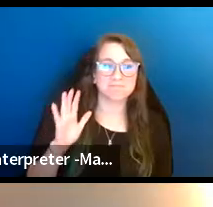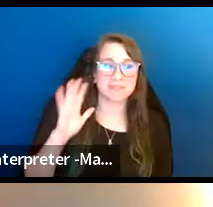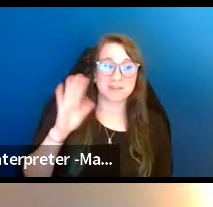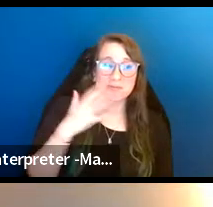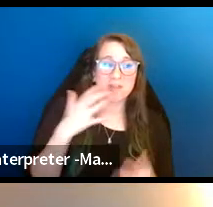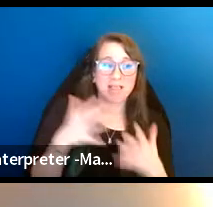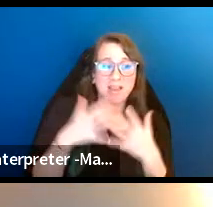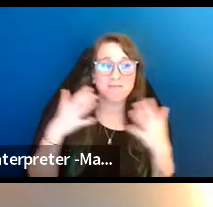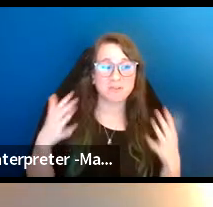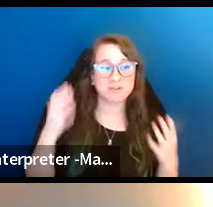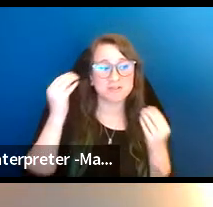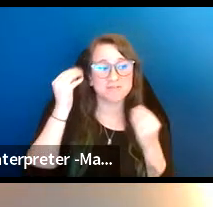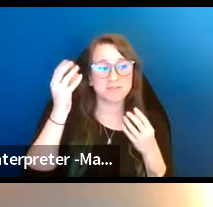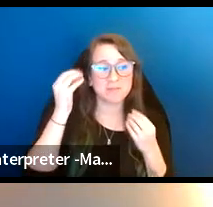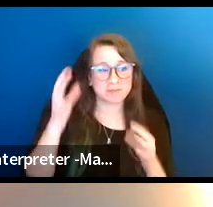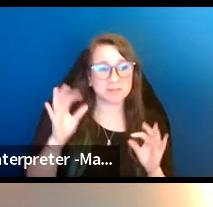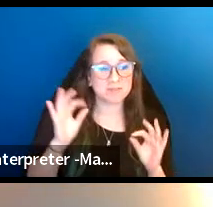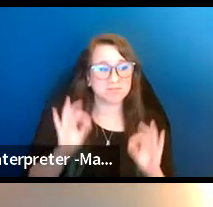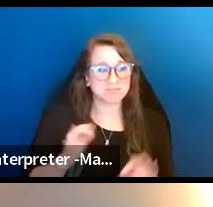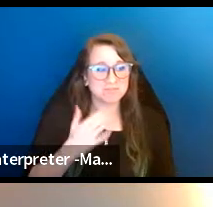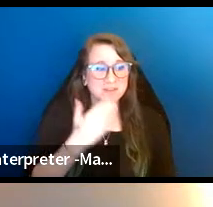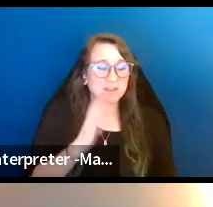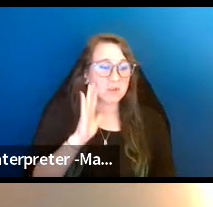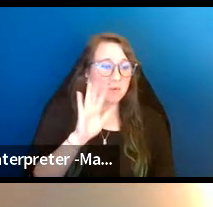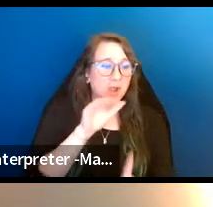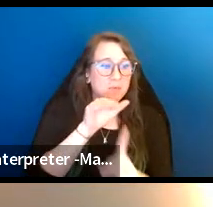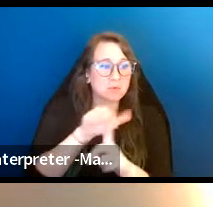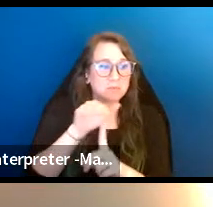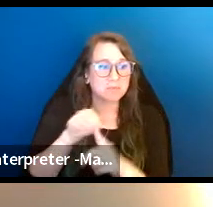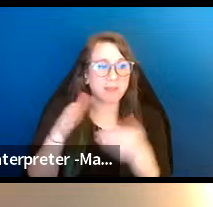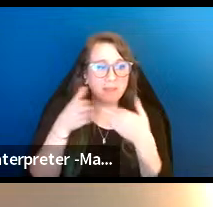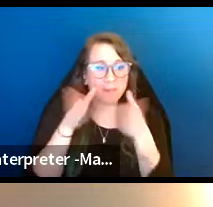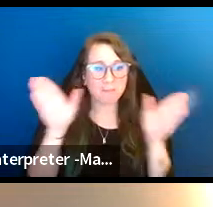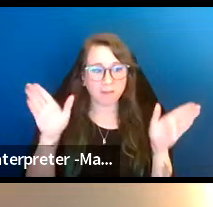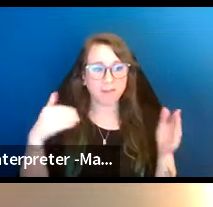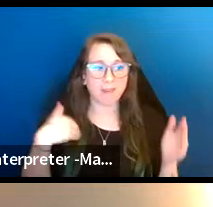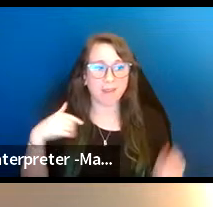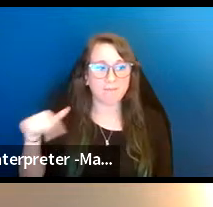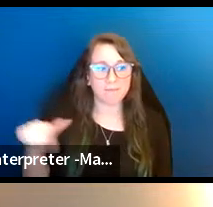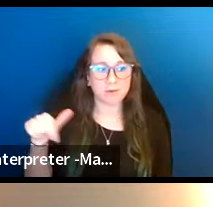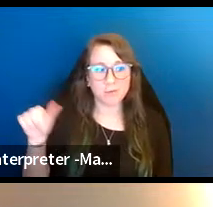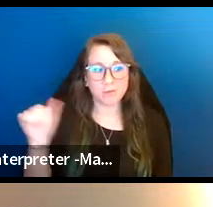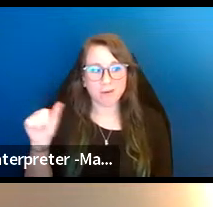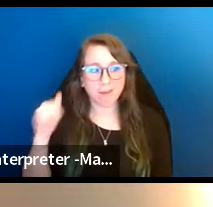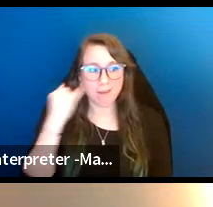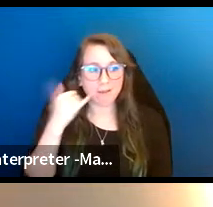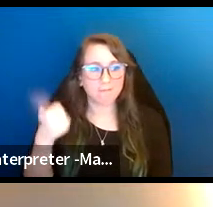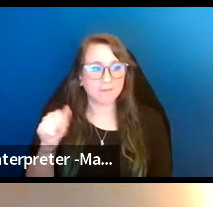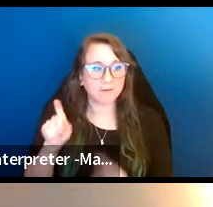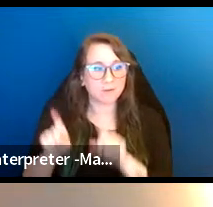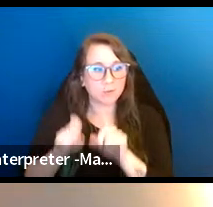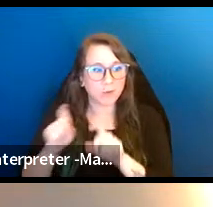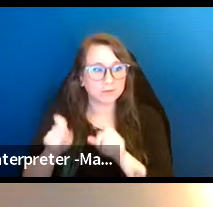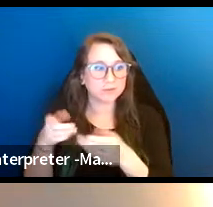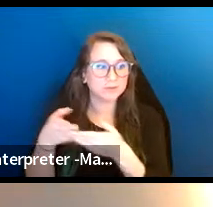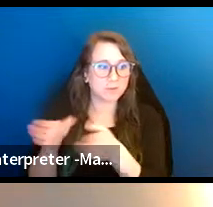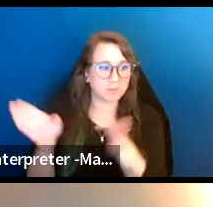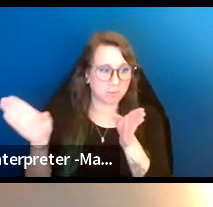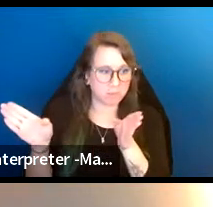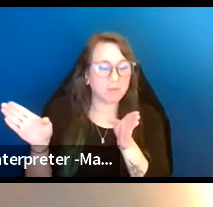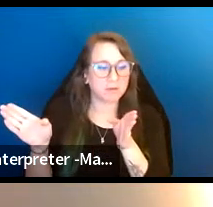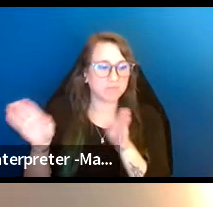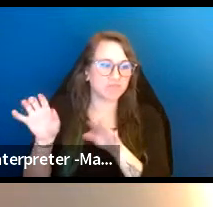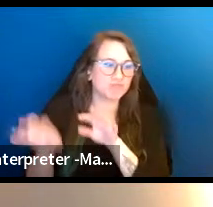questions? Stout. I'll remind the public we have the Q&A for any questions from the public,